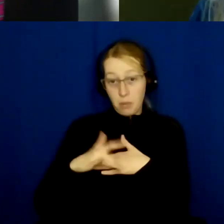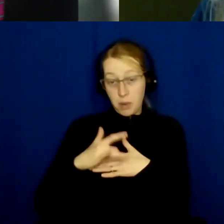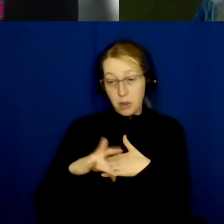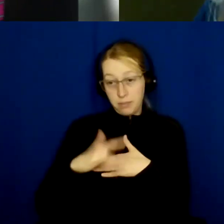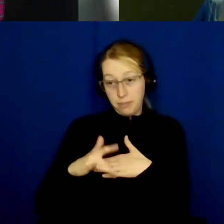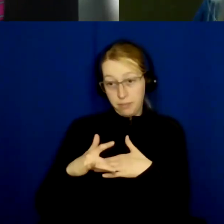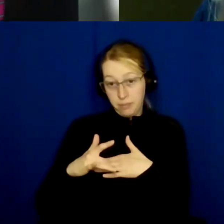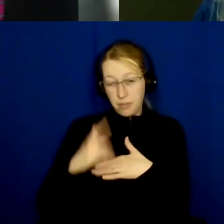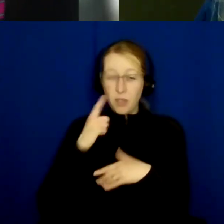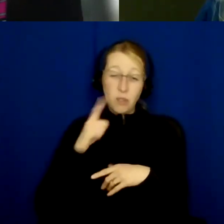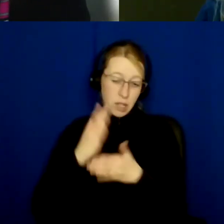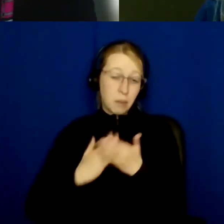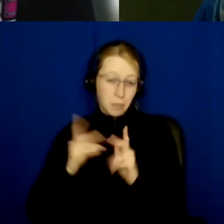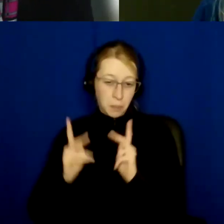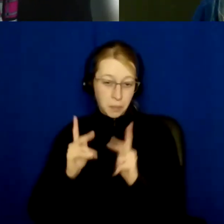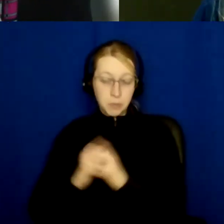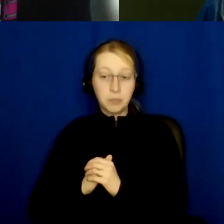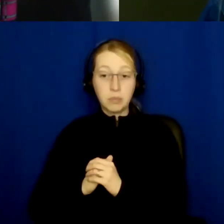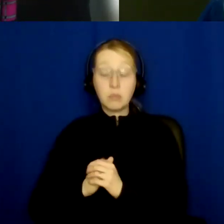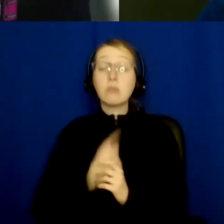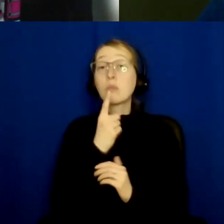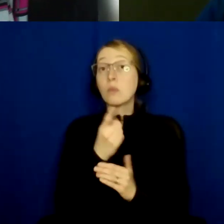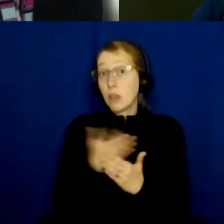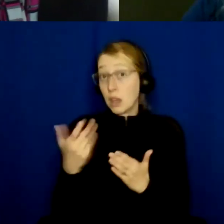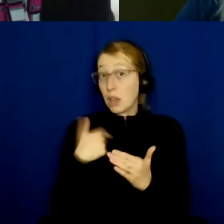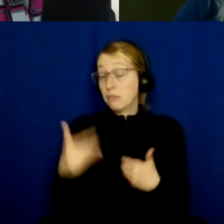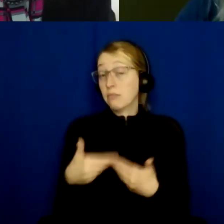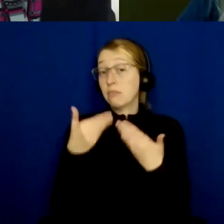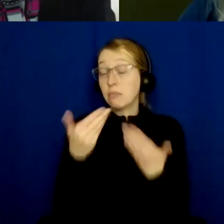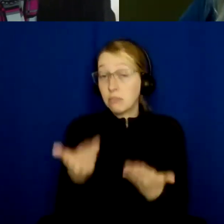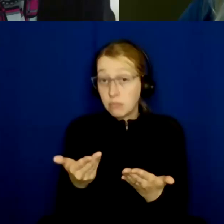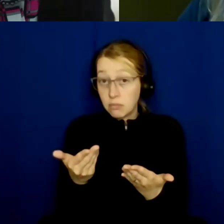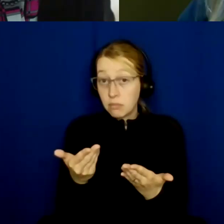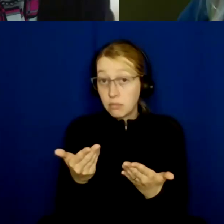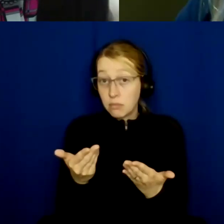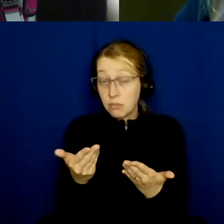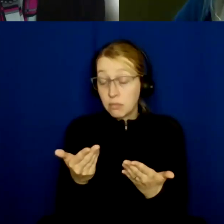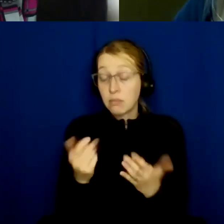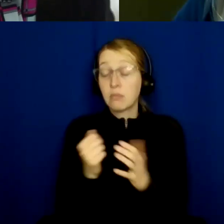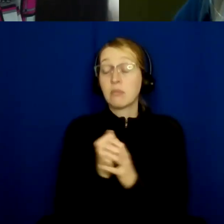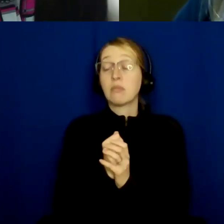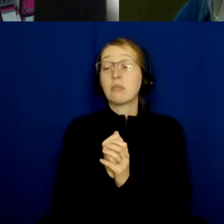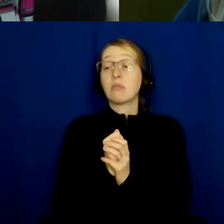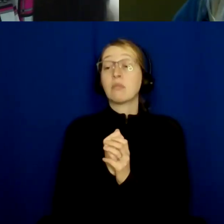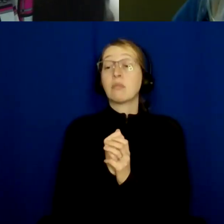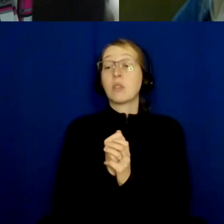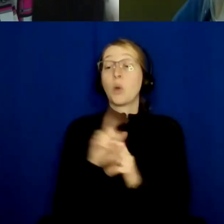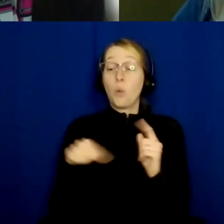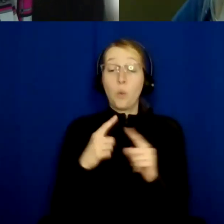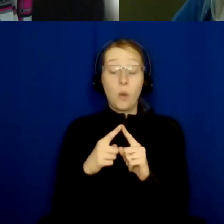One thing that I would suggest is just making sure that you are, seeing someone who's willing to sort of work with you in your budget.